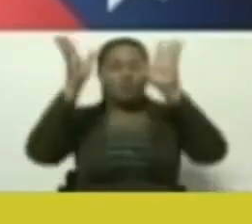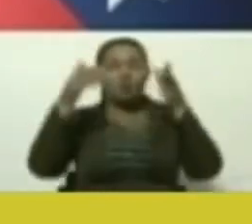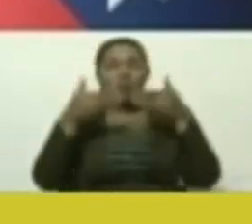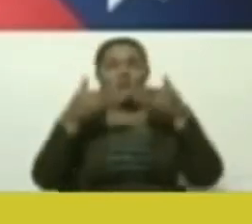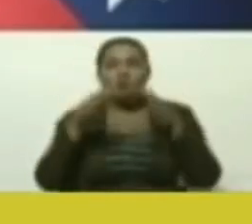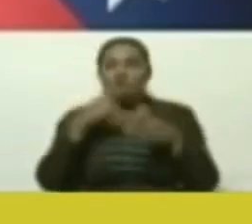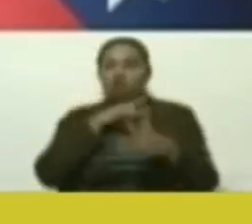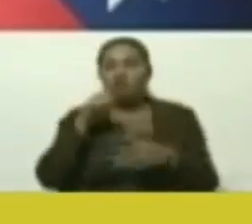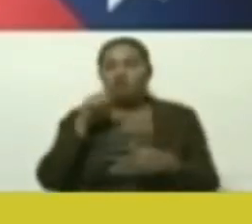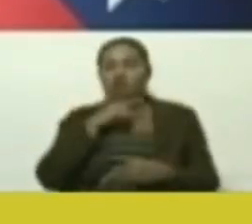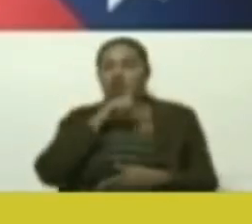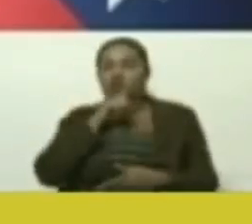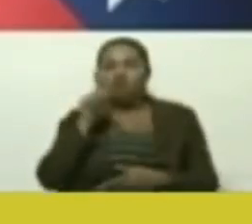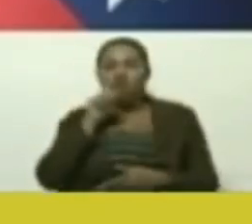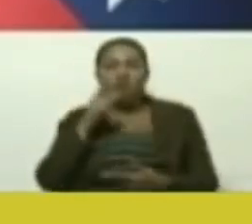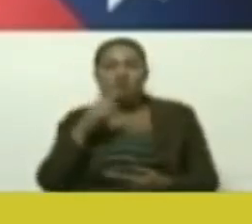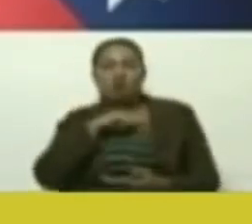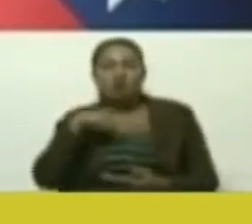a multipolar world,